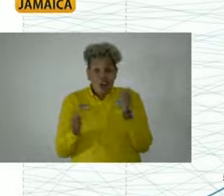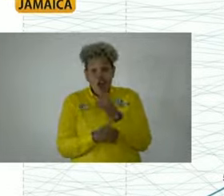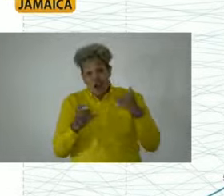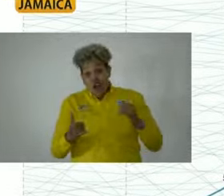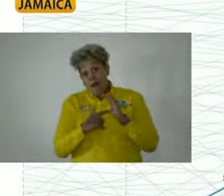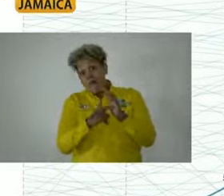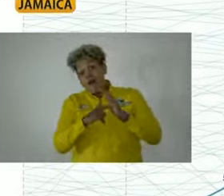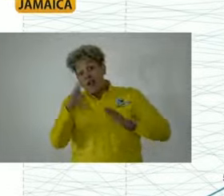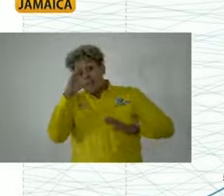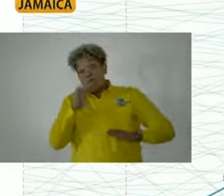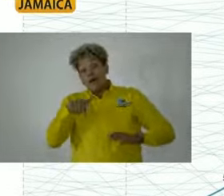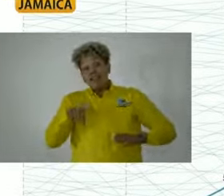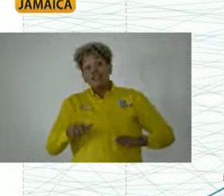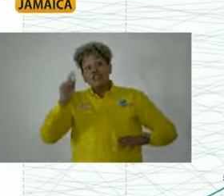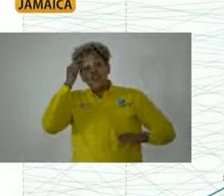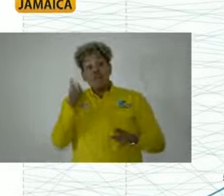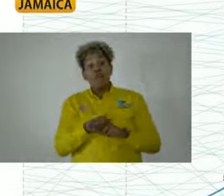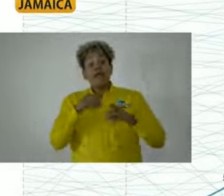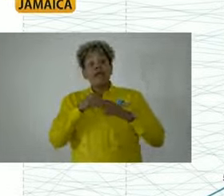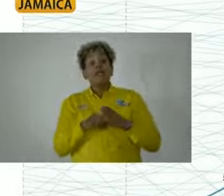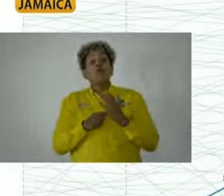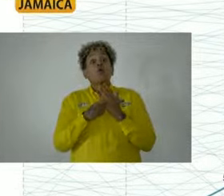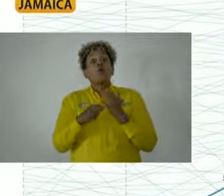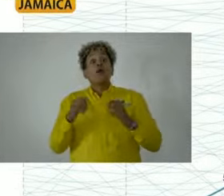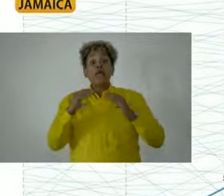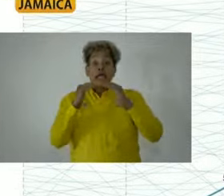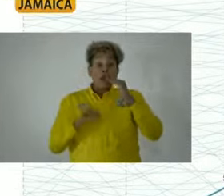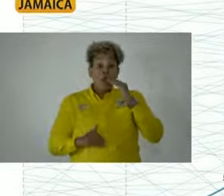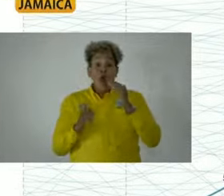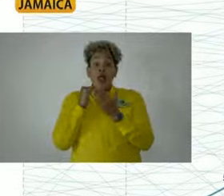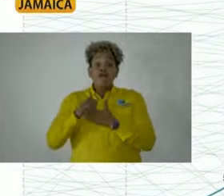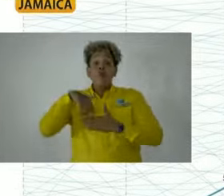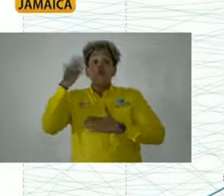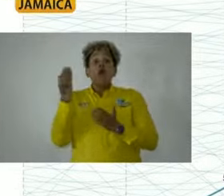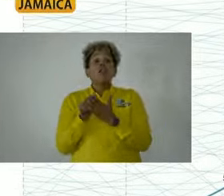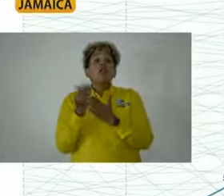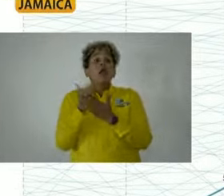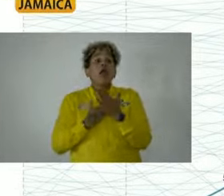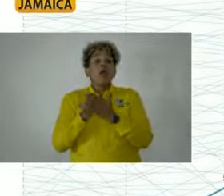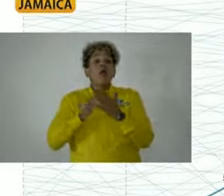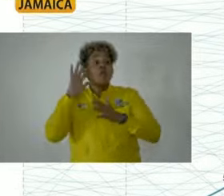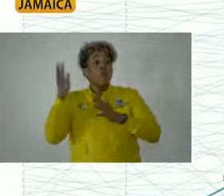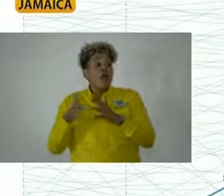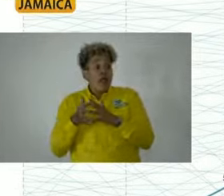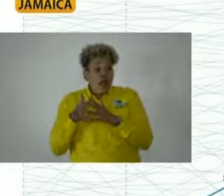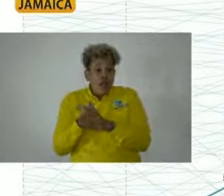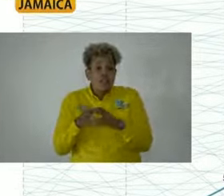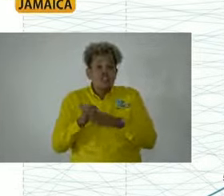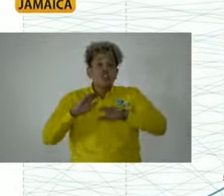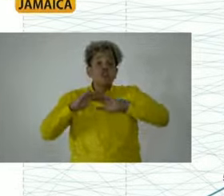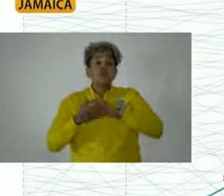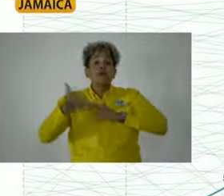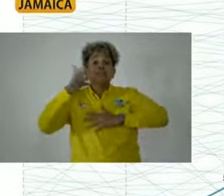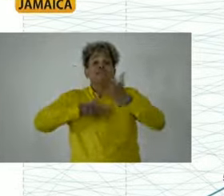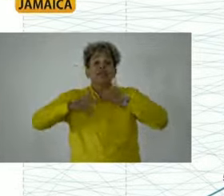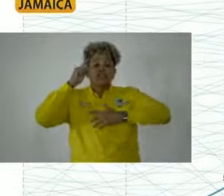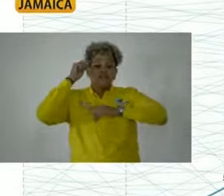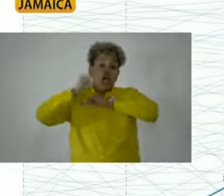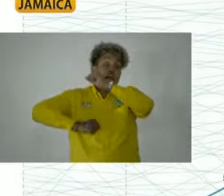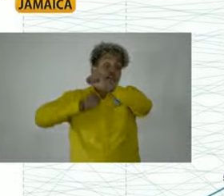being pursued by this government, inequality of wealth and income will remain entrenched in Jamaican society for years to